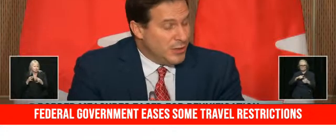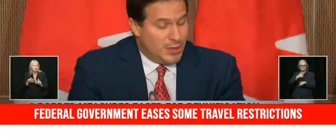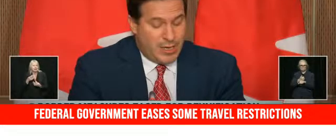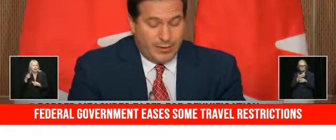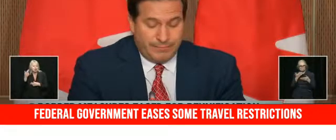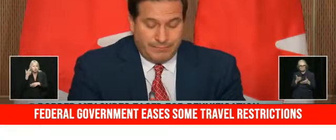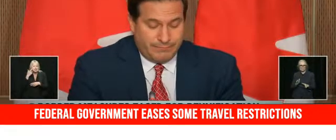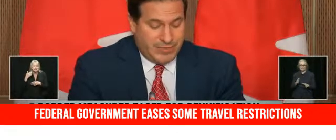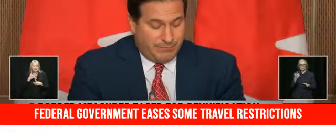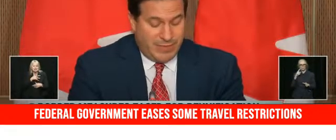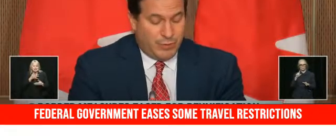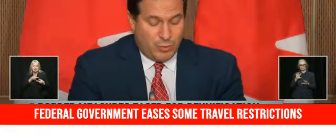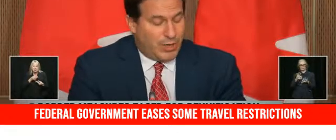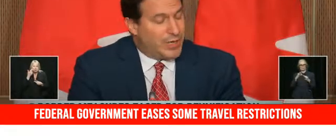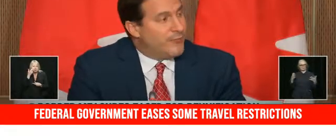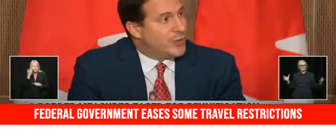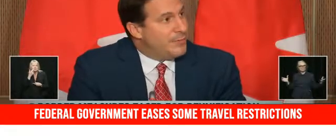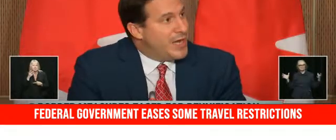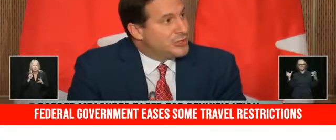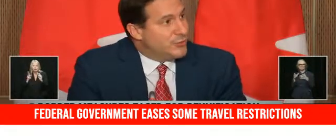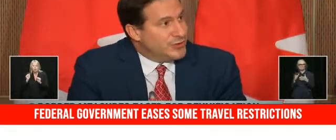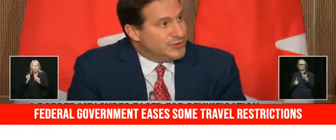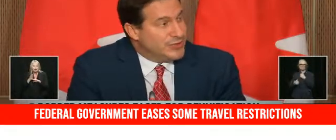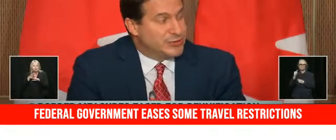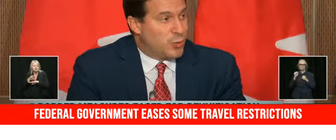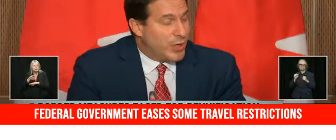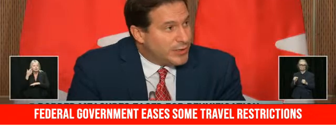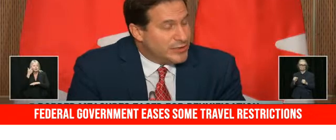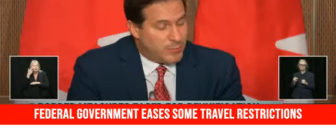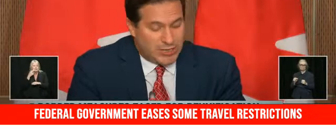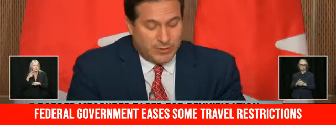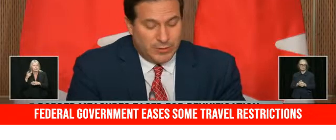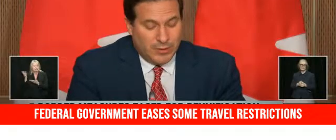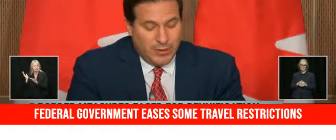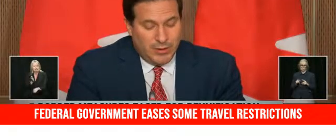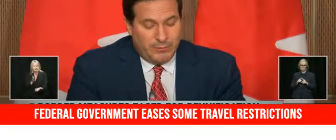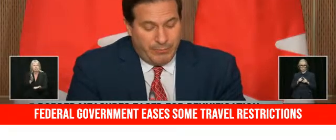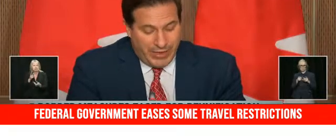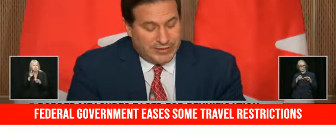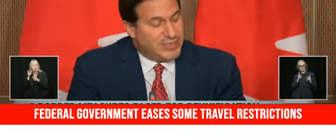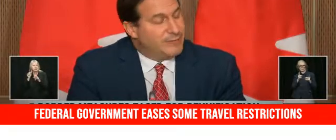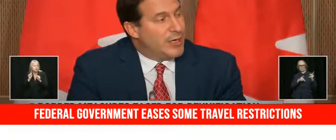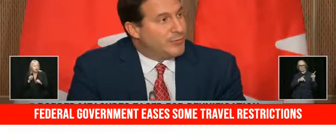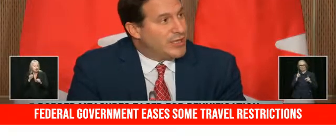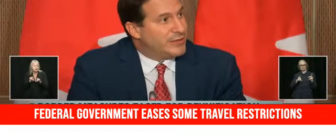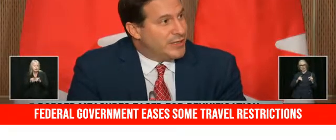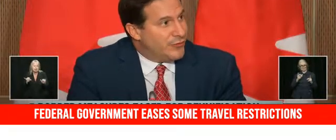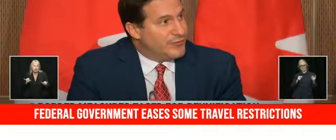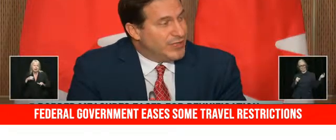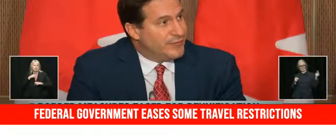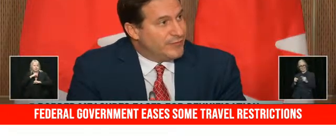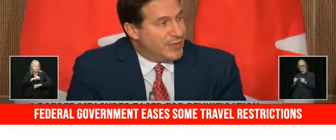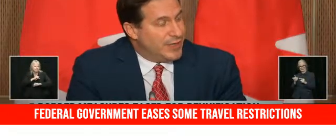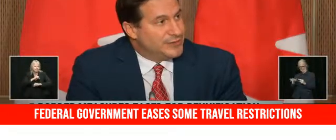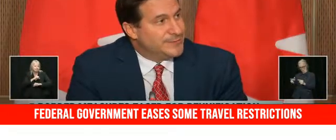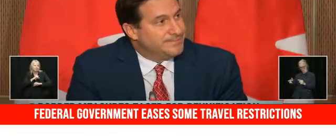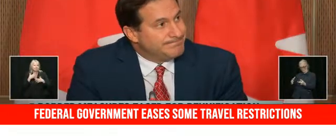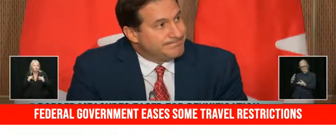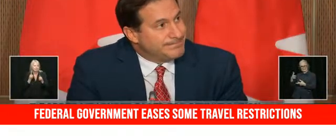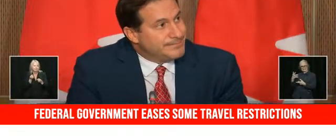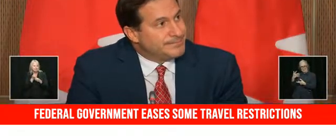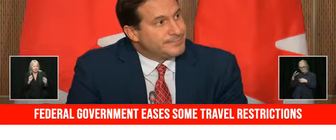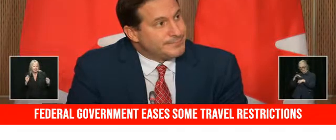compassionate people who want to come for compassionate reasons as quickly as possible, but at the same time protecting the health and safety of